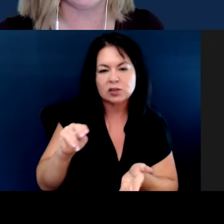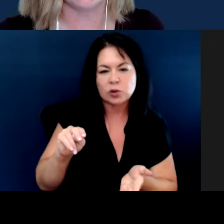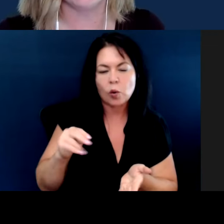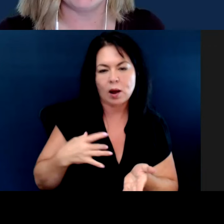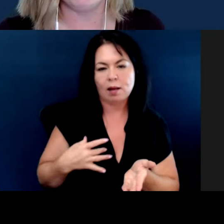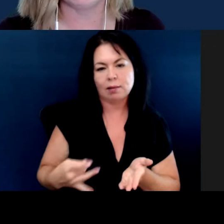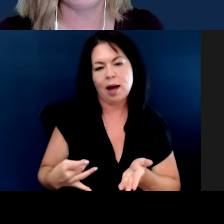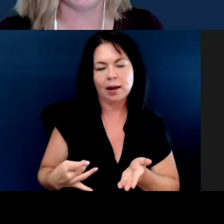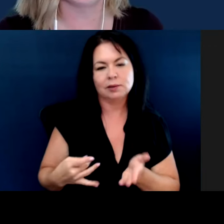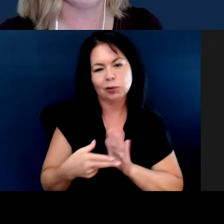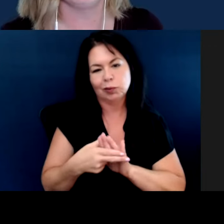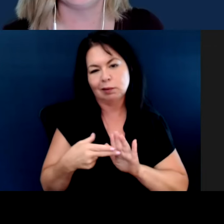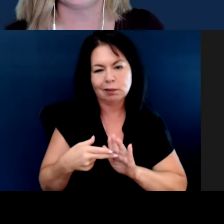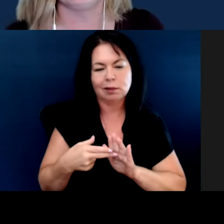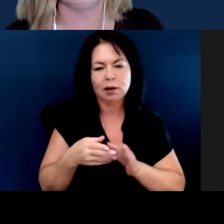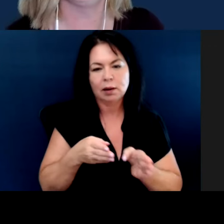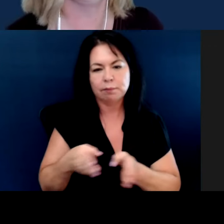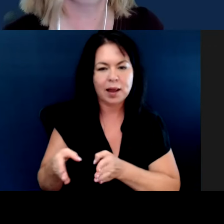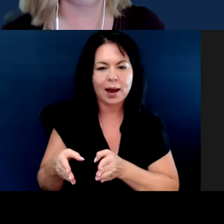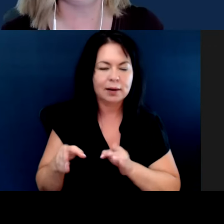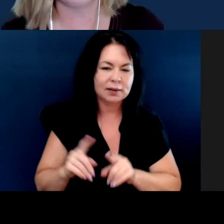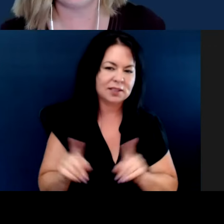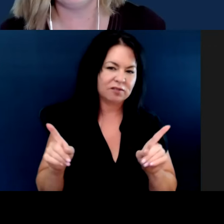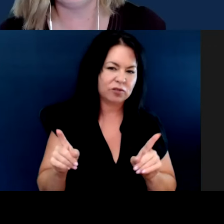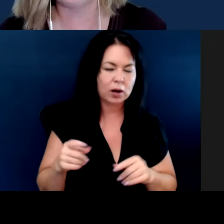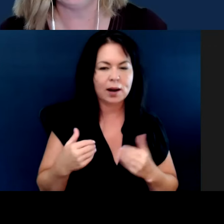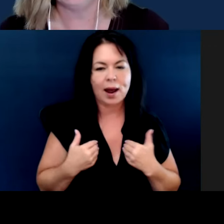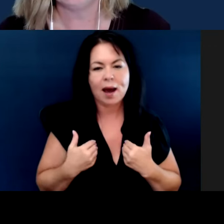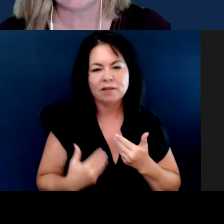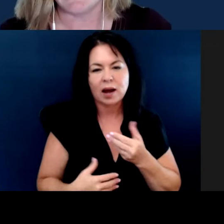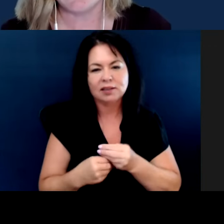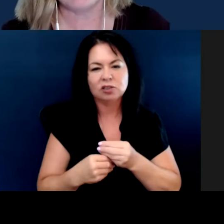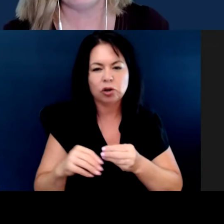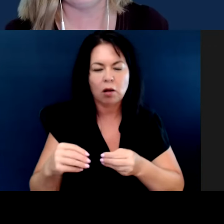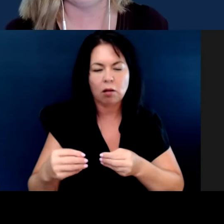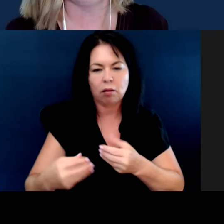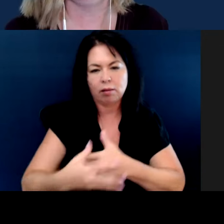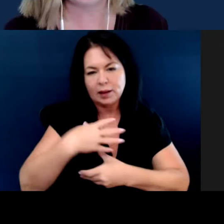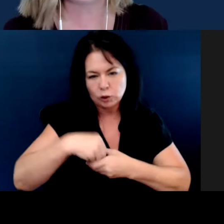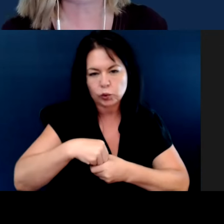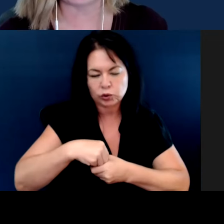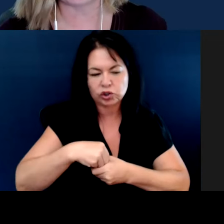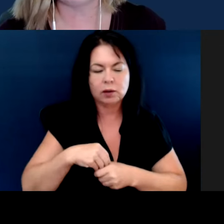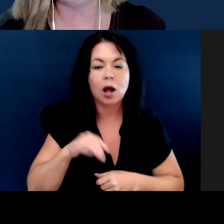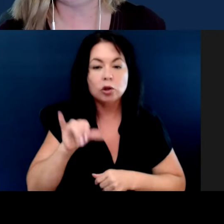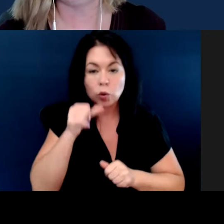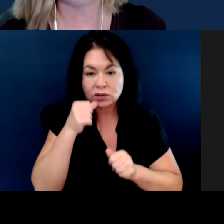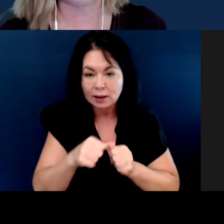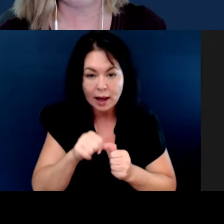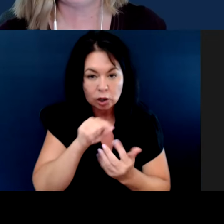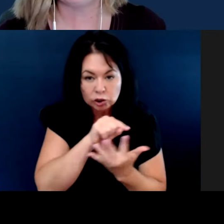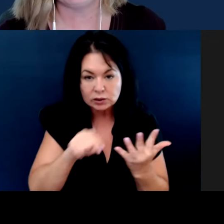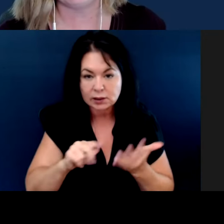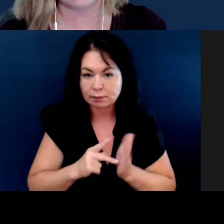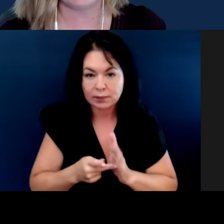something different, right? Because we have some additional inclusions with our coverage. The letters are,